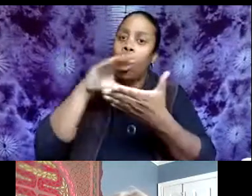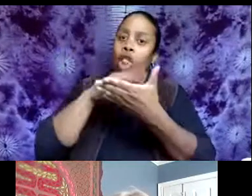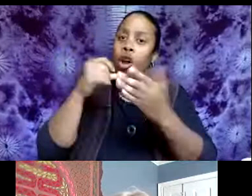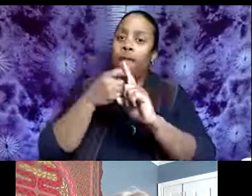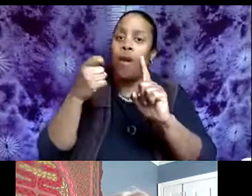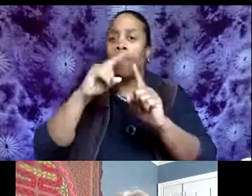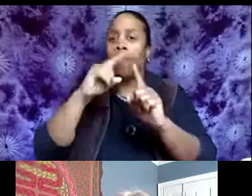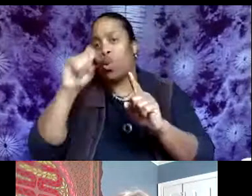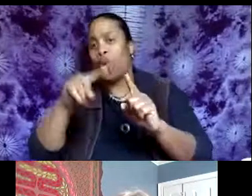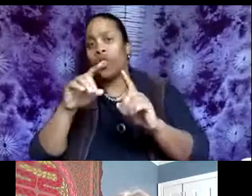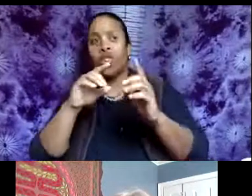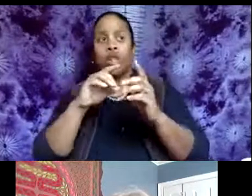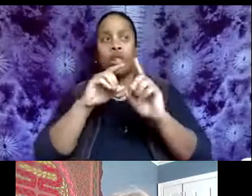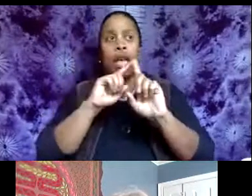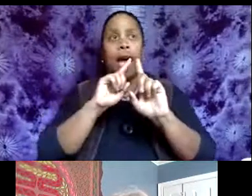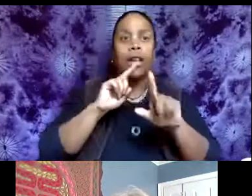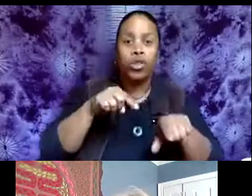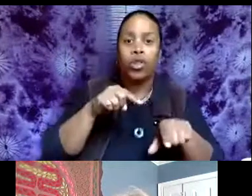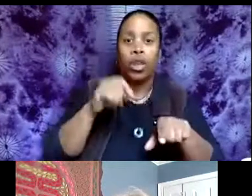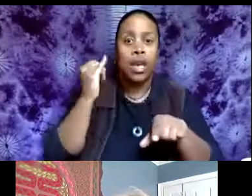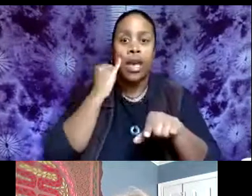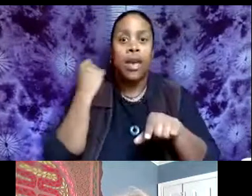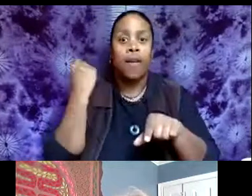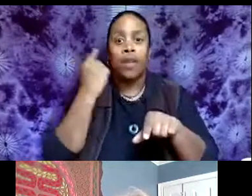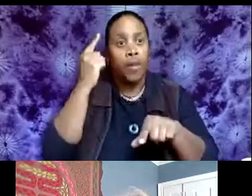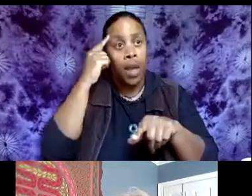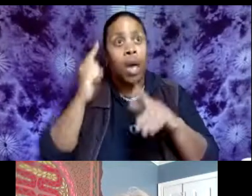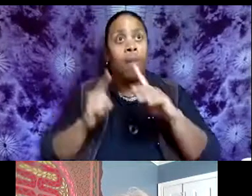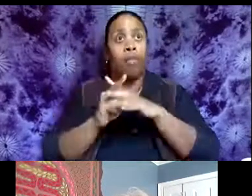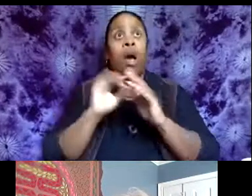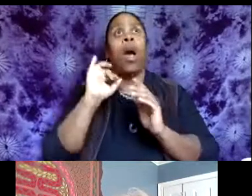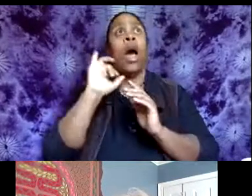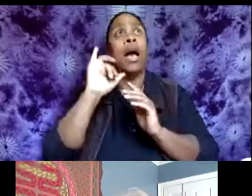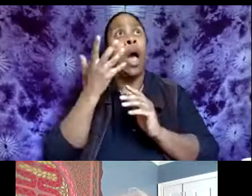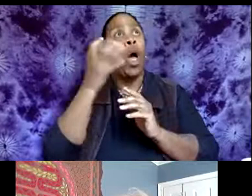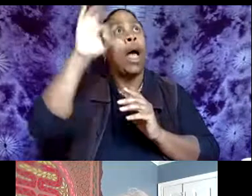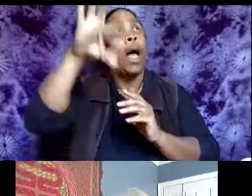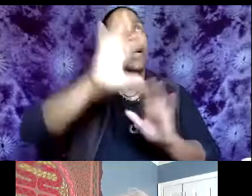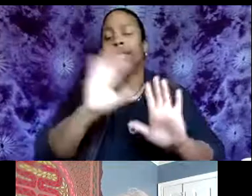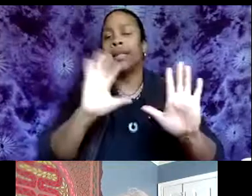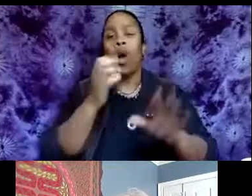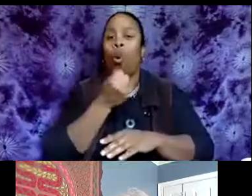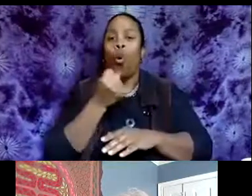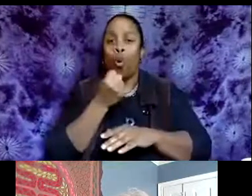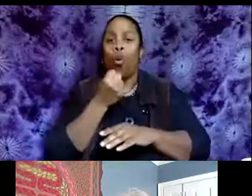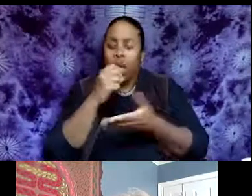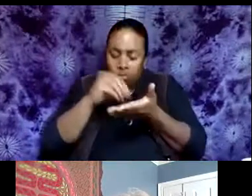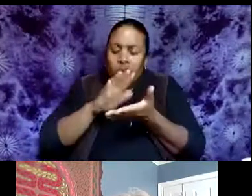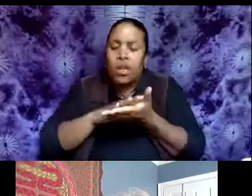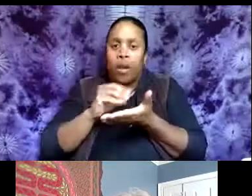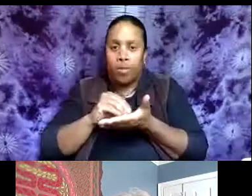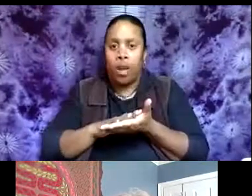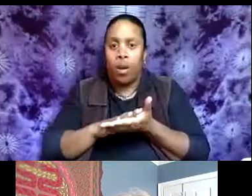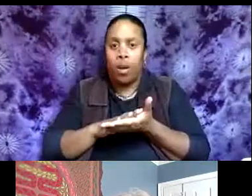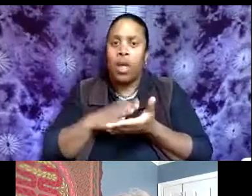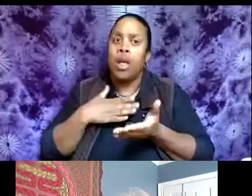And if something comes through you, you might want to write it down so it doesn't disappear. And then also, please, if you could allow the attention to stay up on